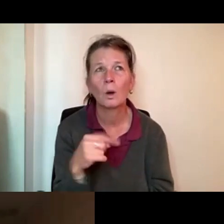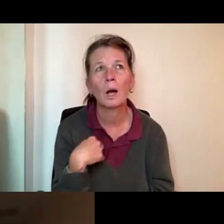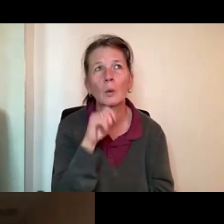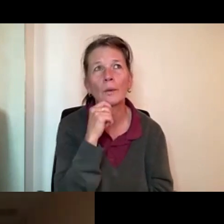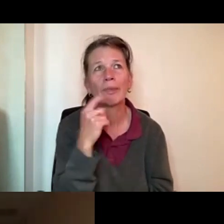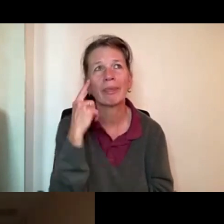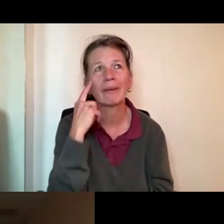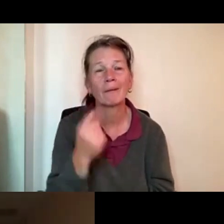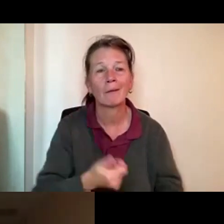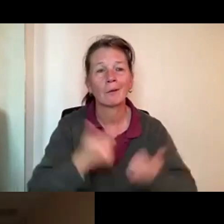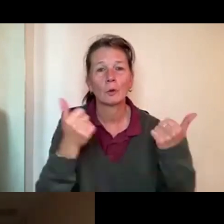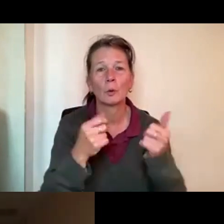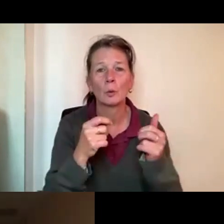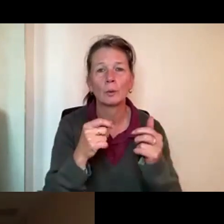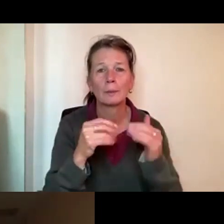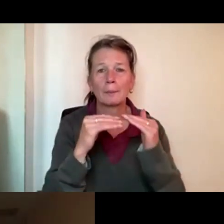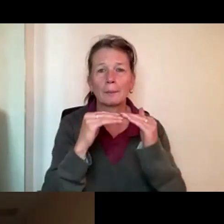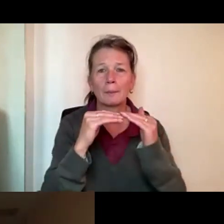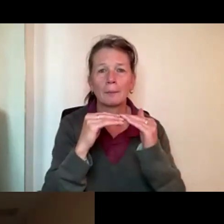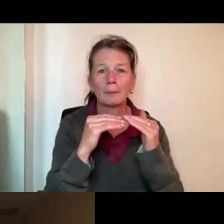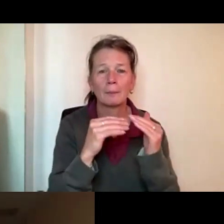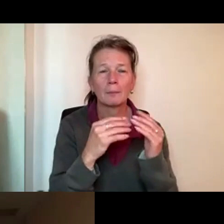pitch when you're looking for a composer.